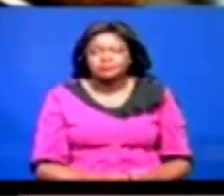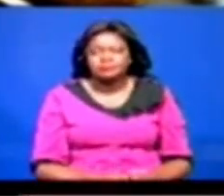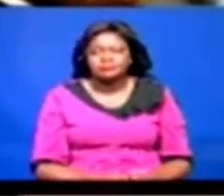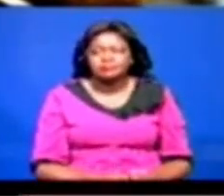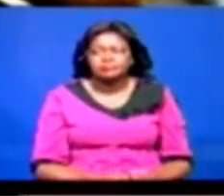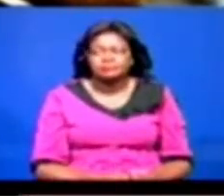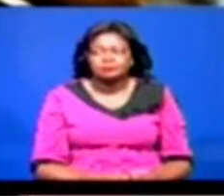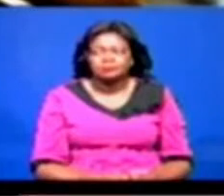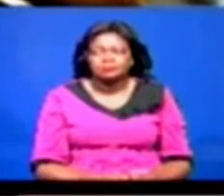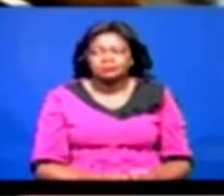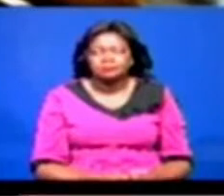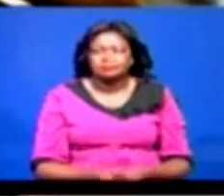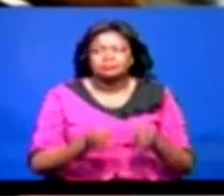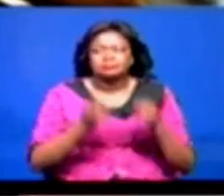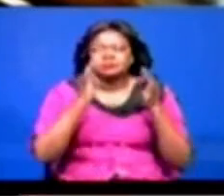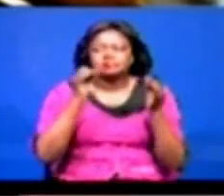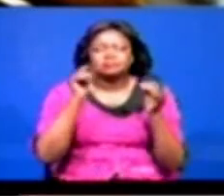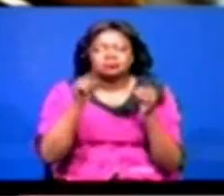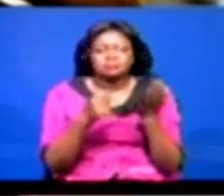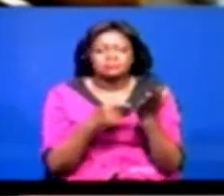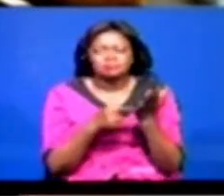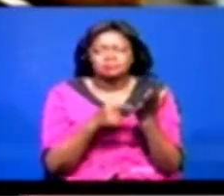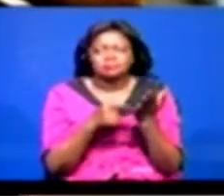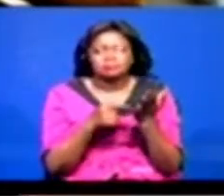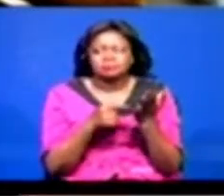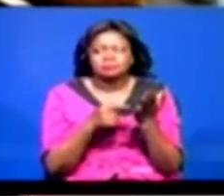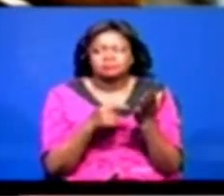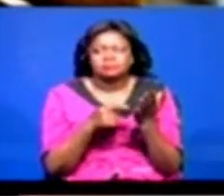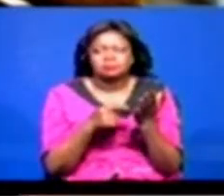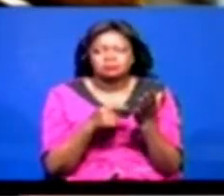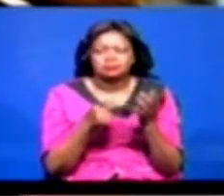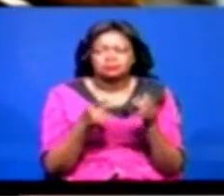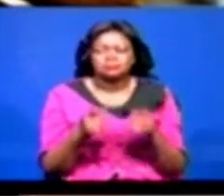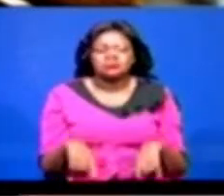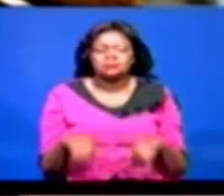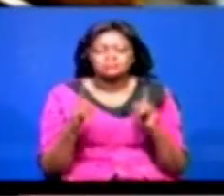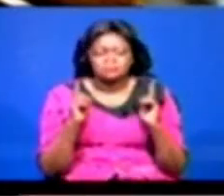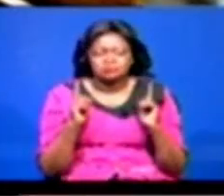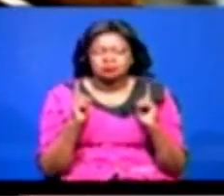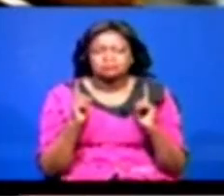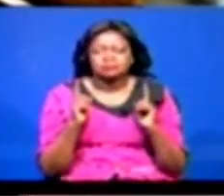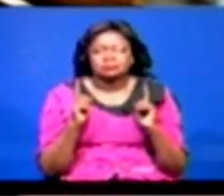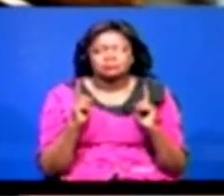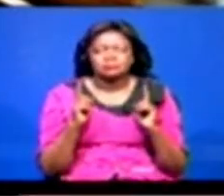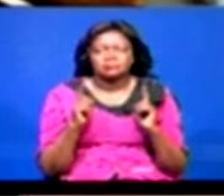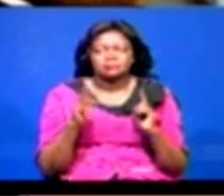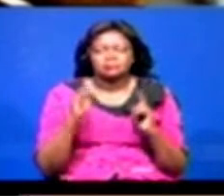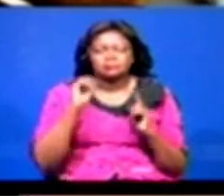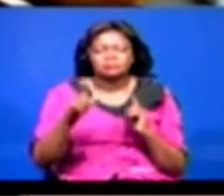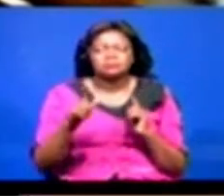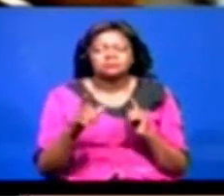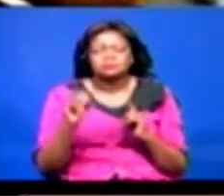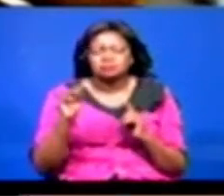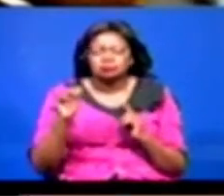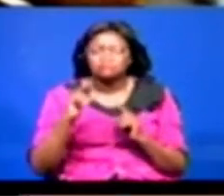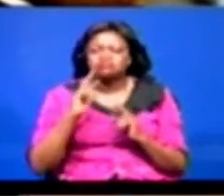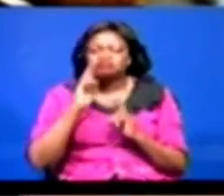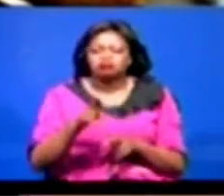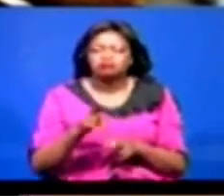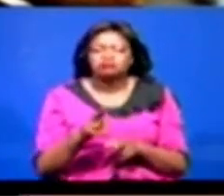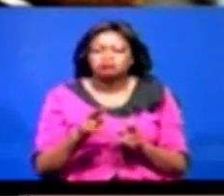as to whether this technology was successful, Michael Ouma deposed in his